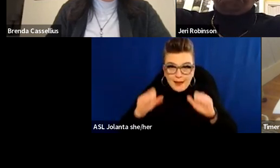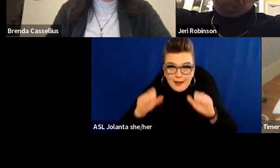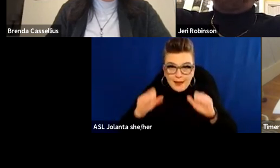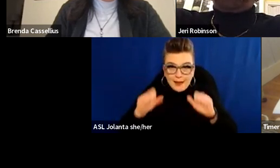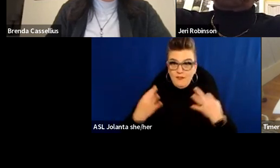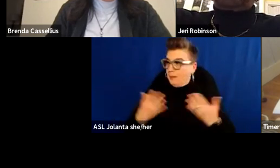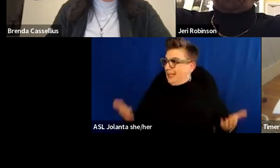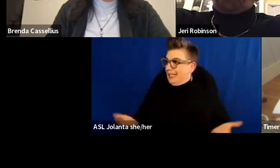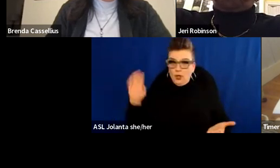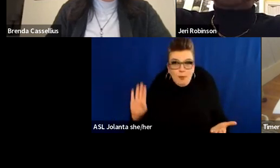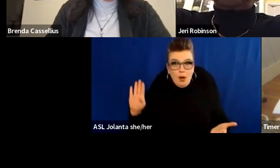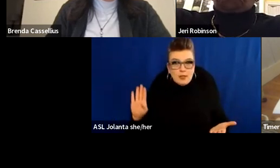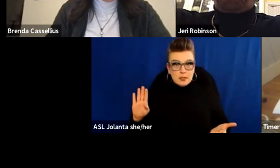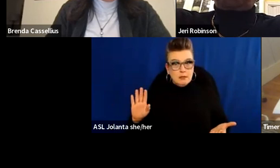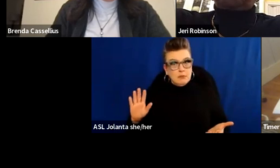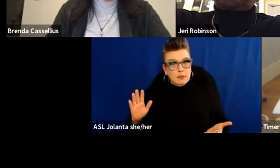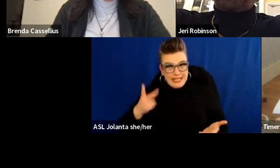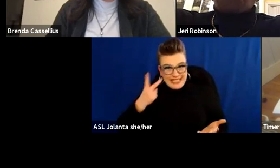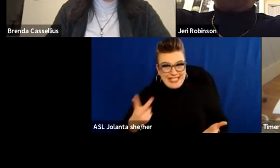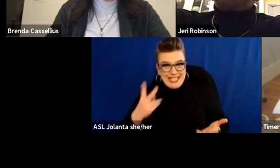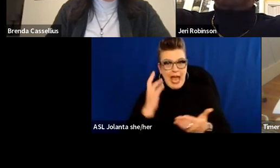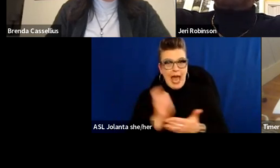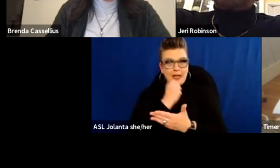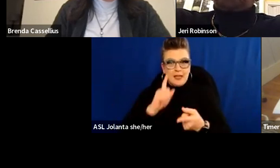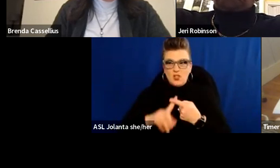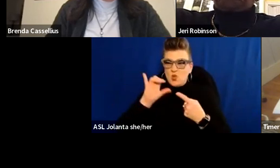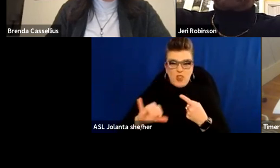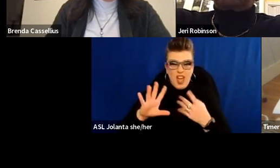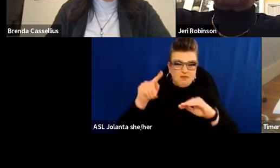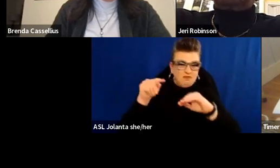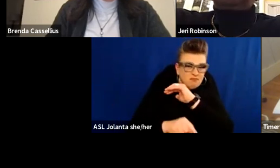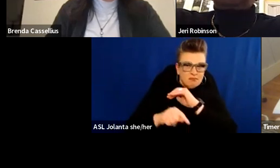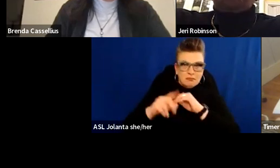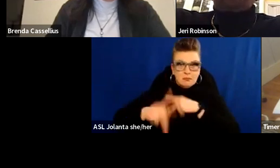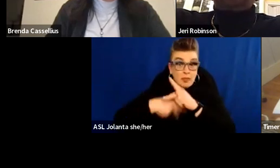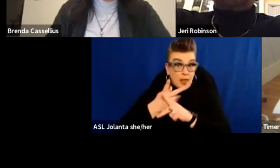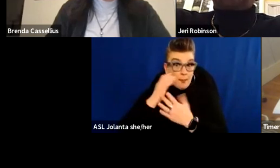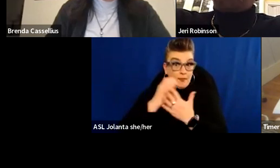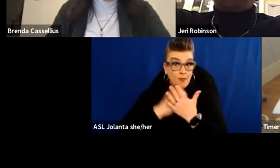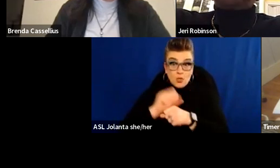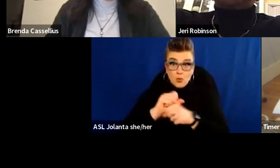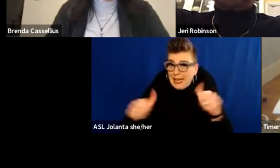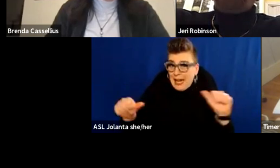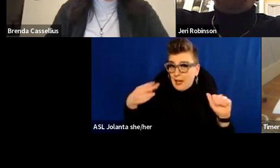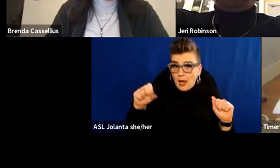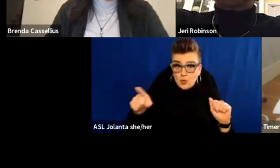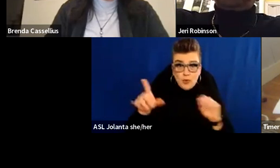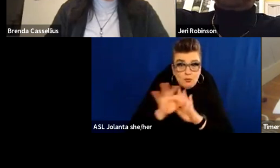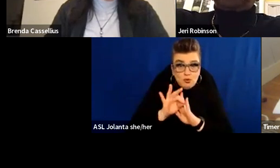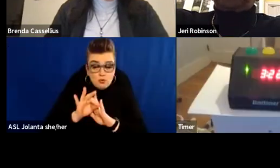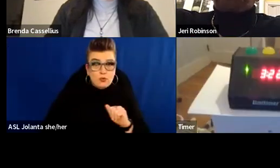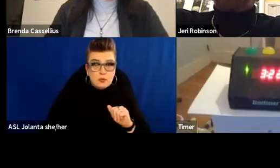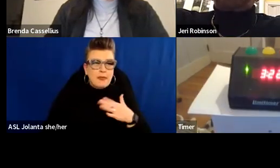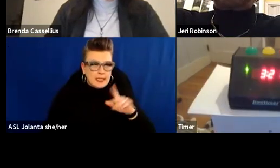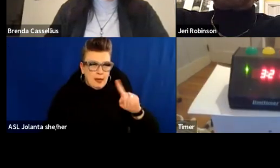that sort of access to that rigorous coursework and all of their in any school that they go to and any high school that they go to that's my